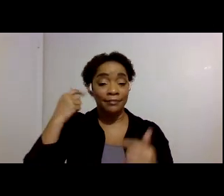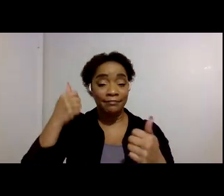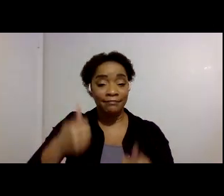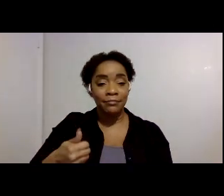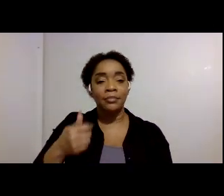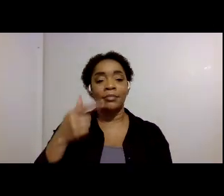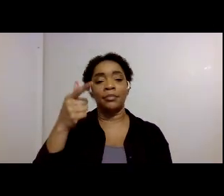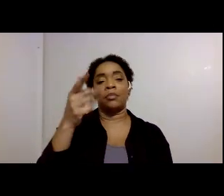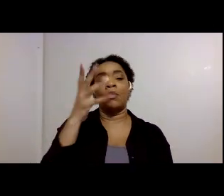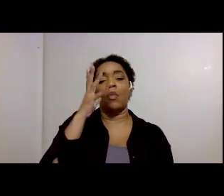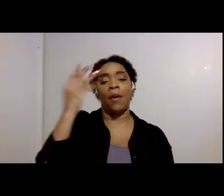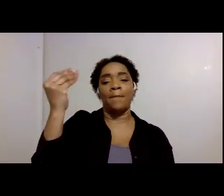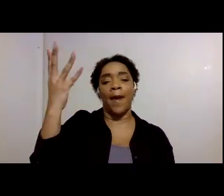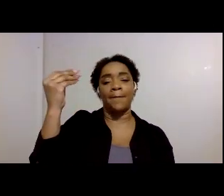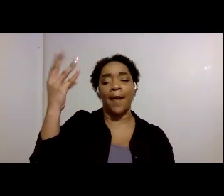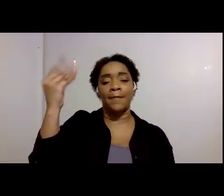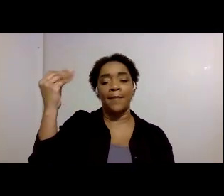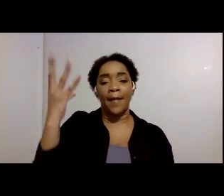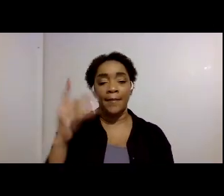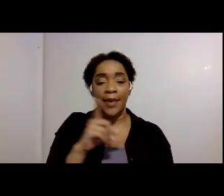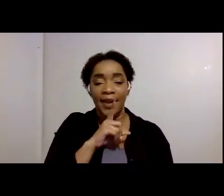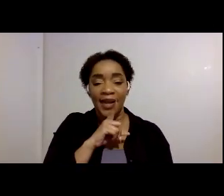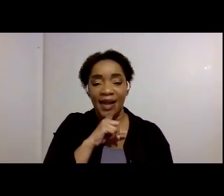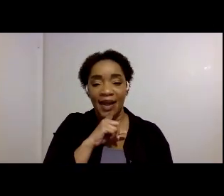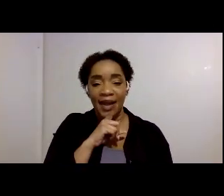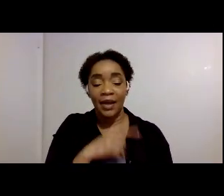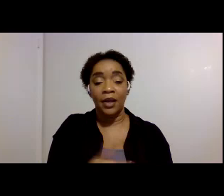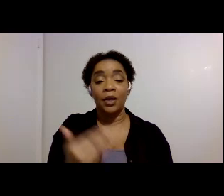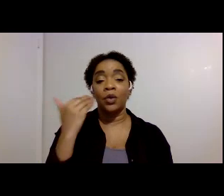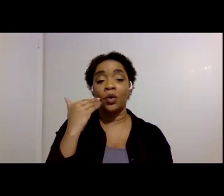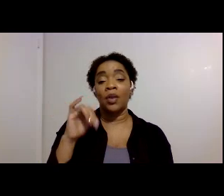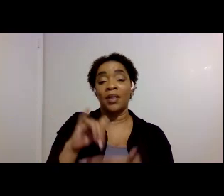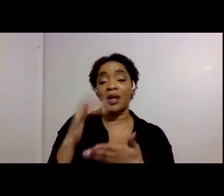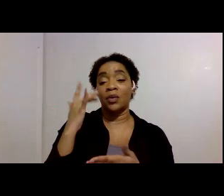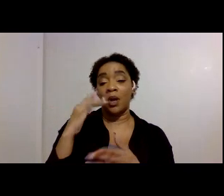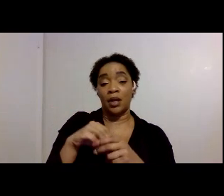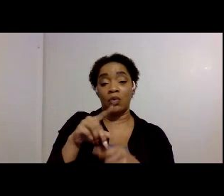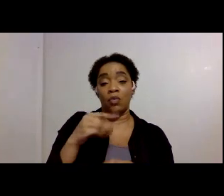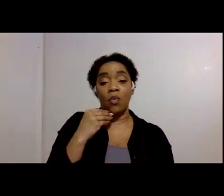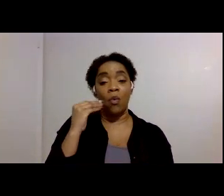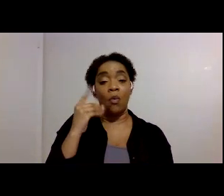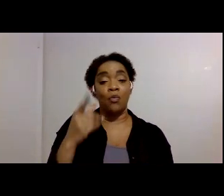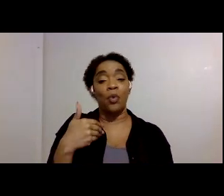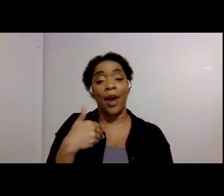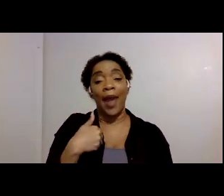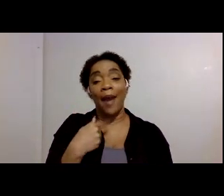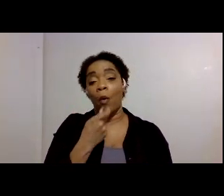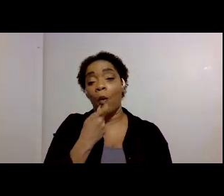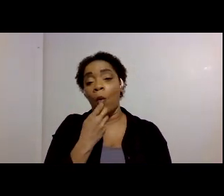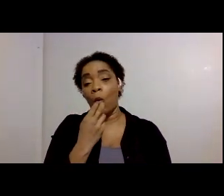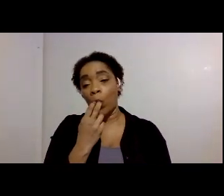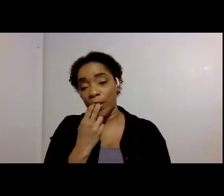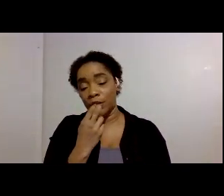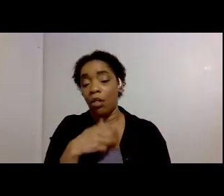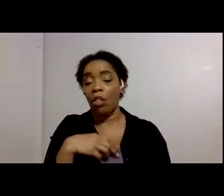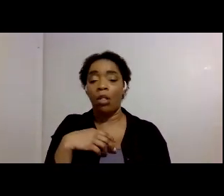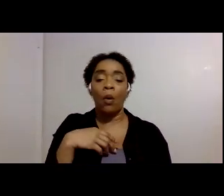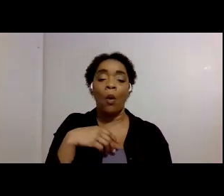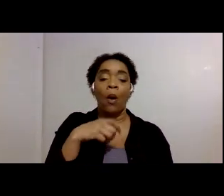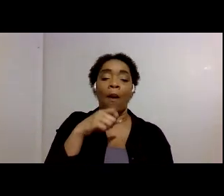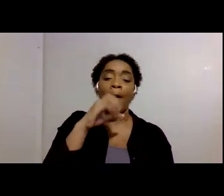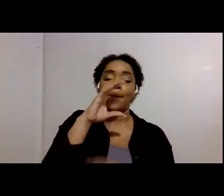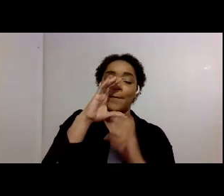earlier, if you're in the home, you would have a whistle or air horn or megaphone. This would be your buildings